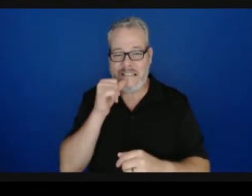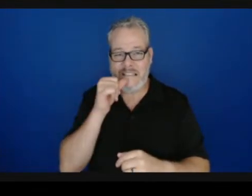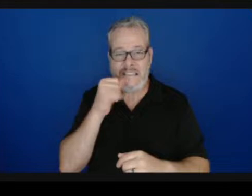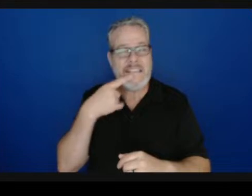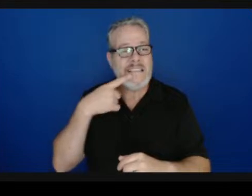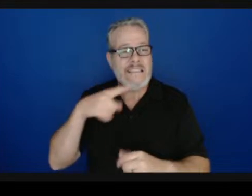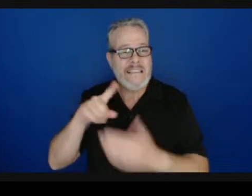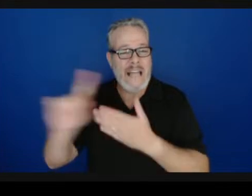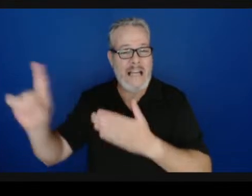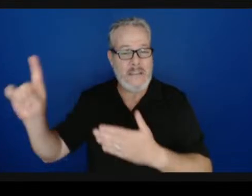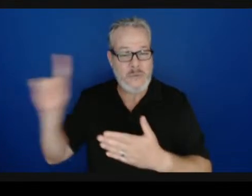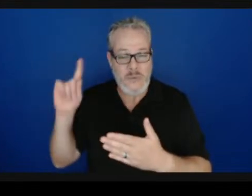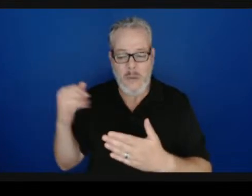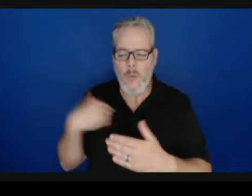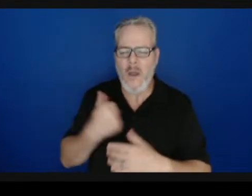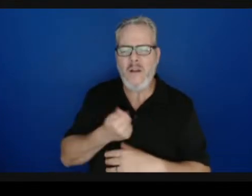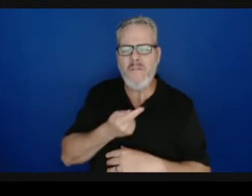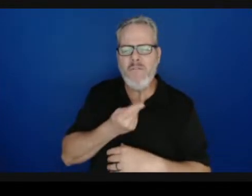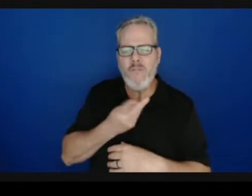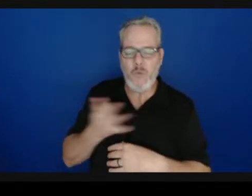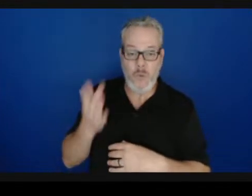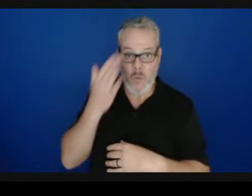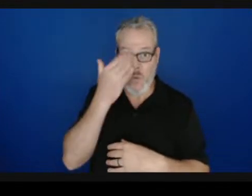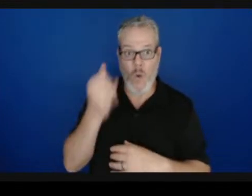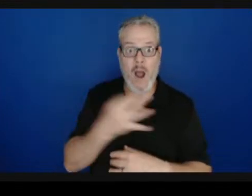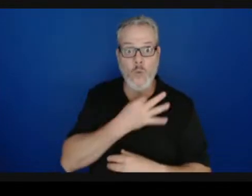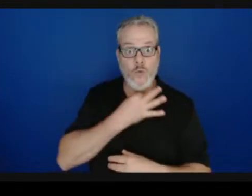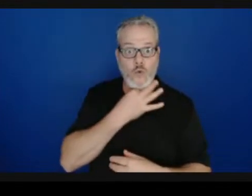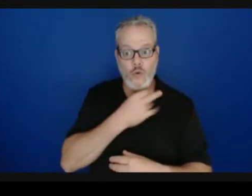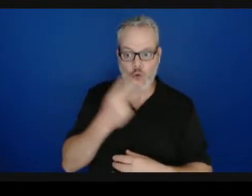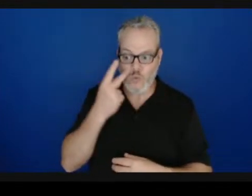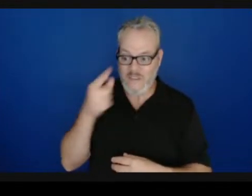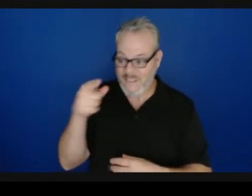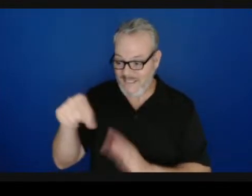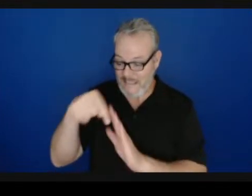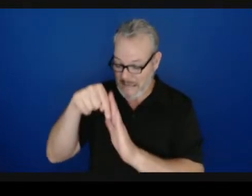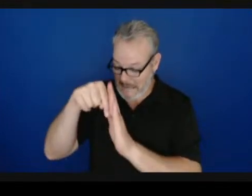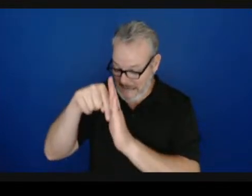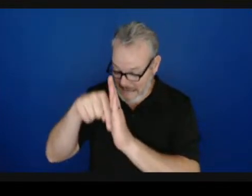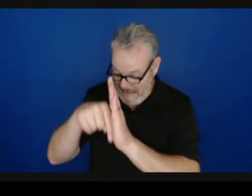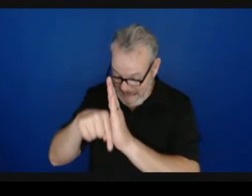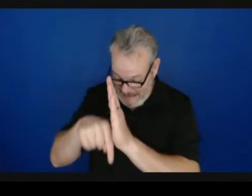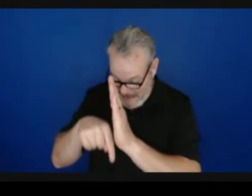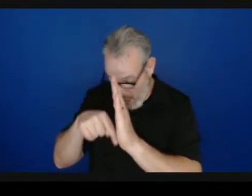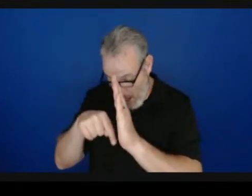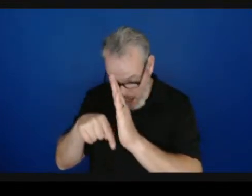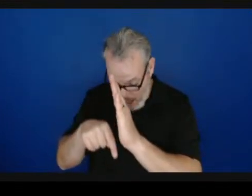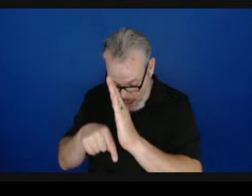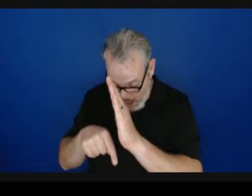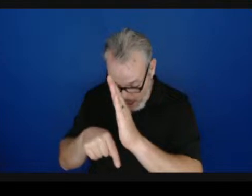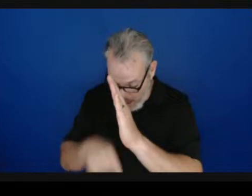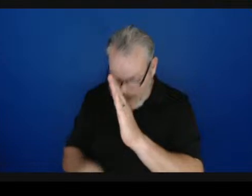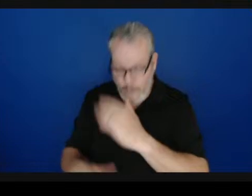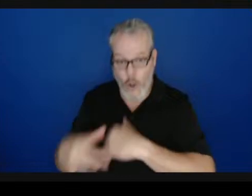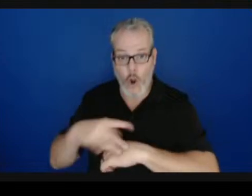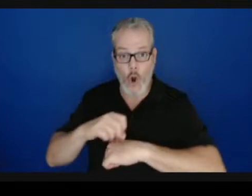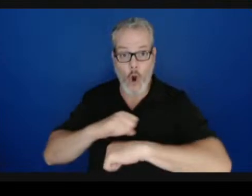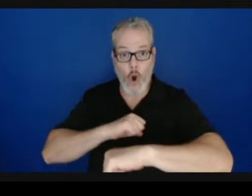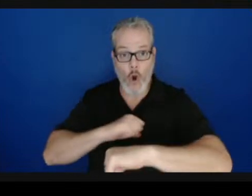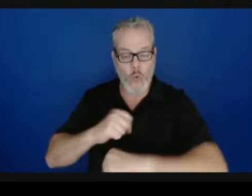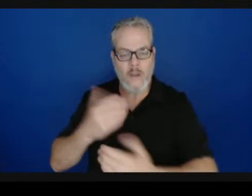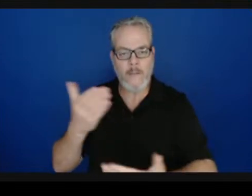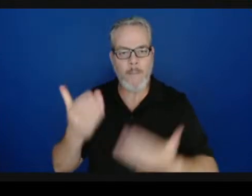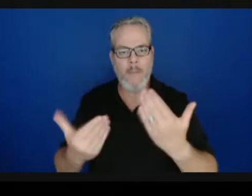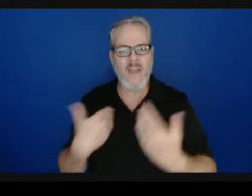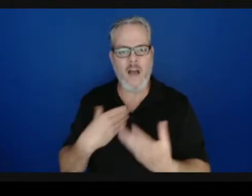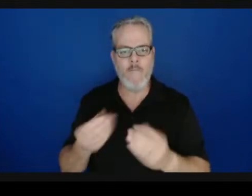why we're curious is because we've seen these deeper earthquakes suggest injections of magma from below into the volcano. So it doesn't look quite